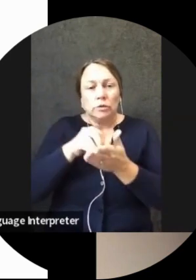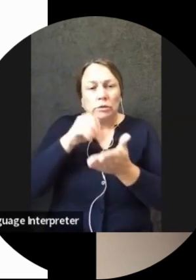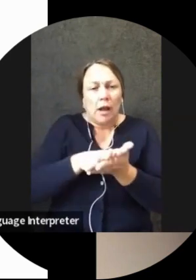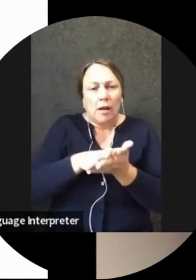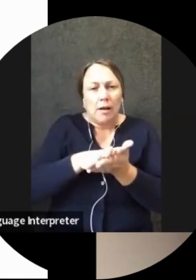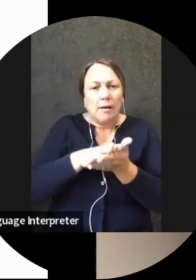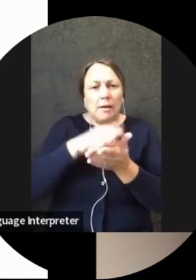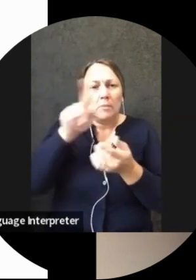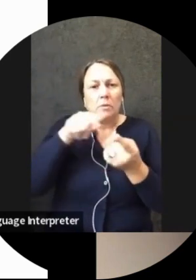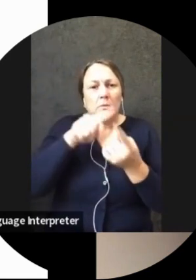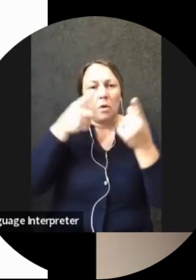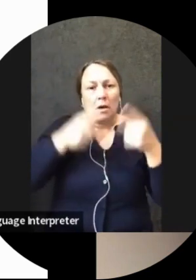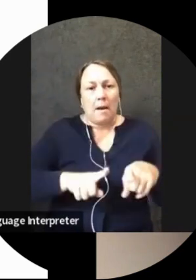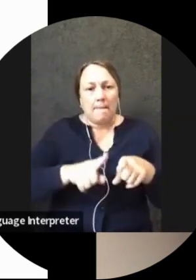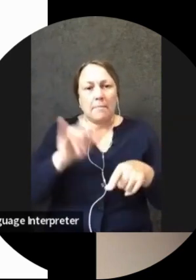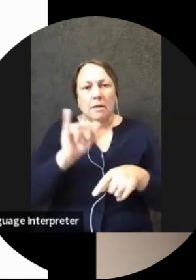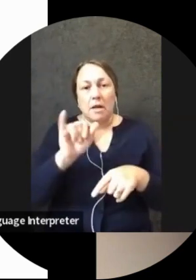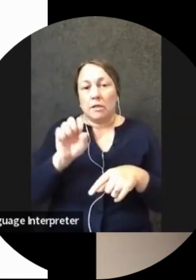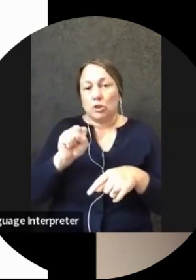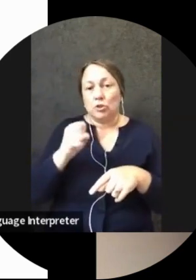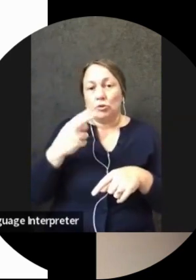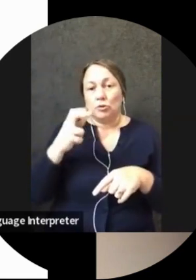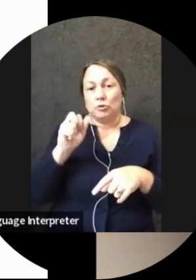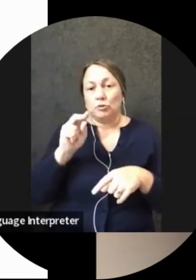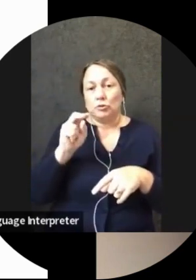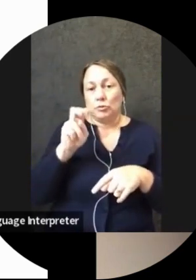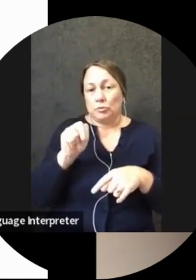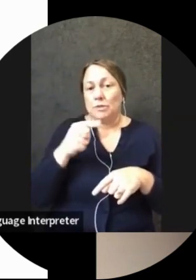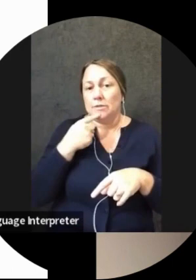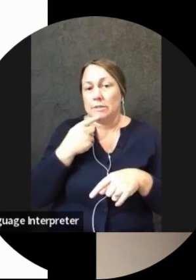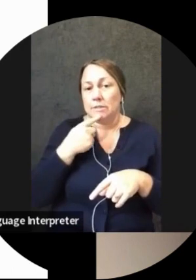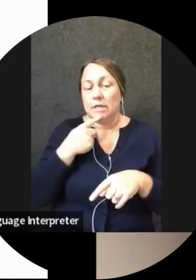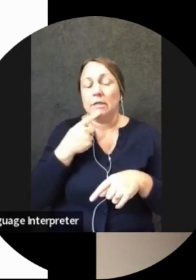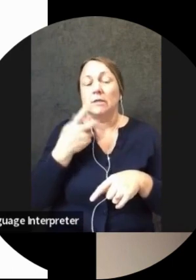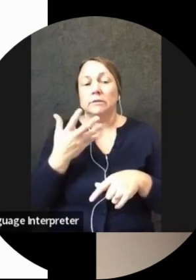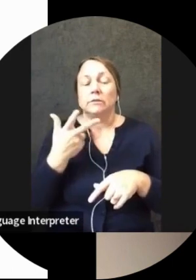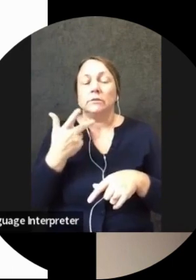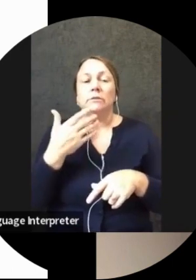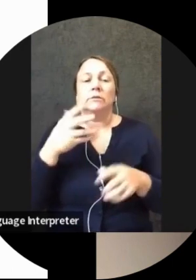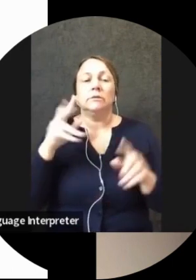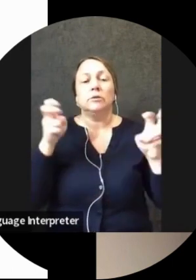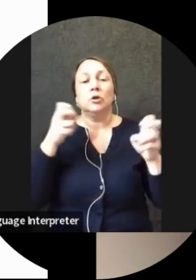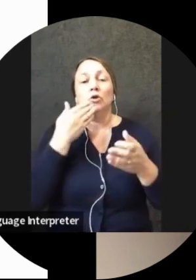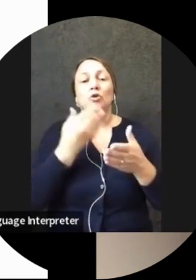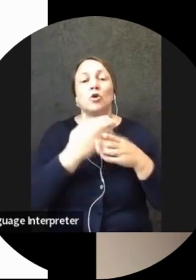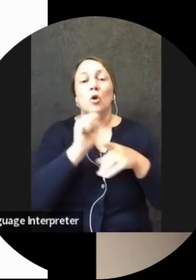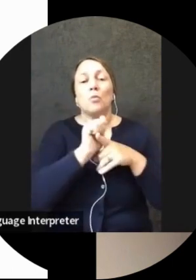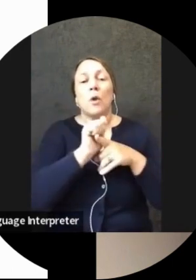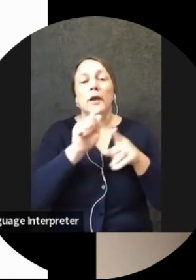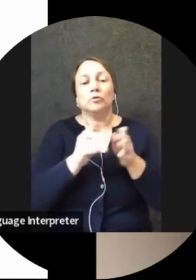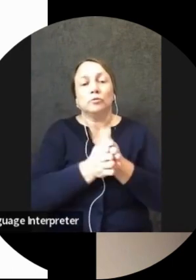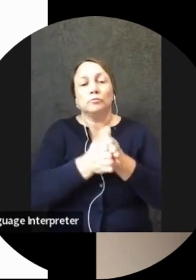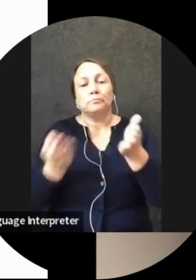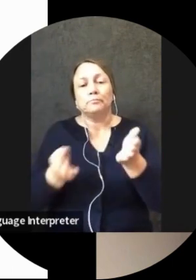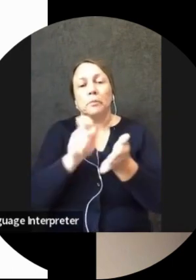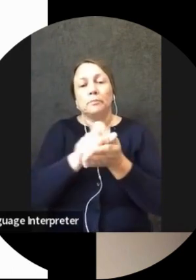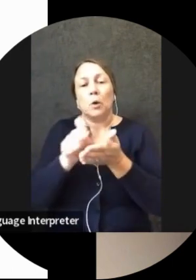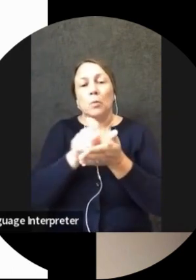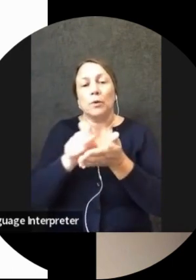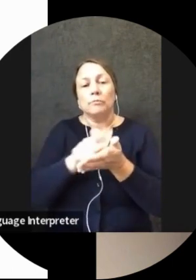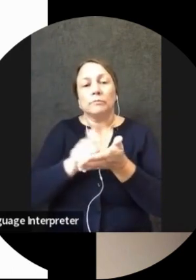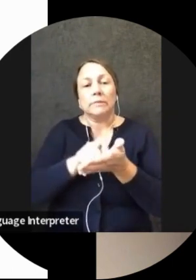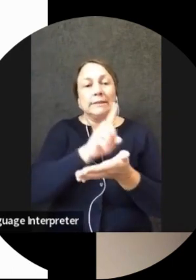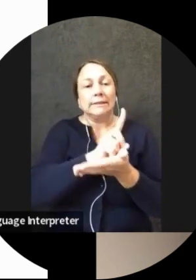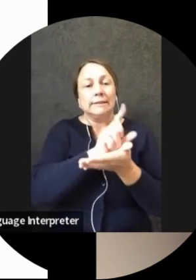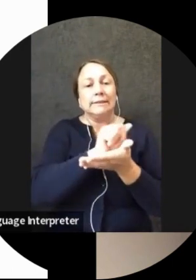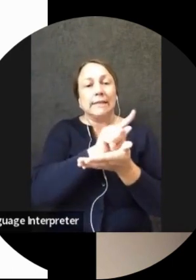happen, as Shannon said, and a good practice is maybe have a little notebook and write down the date,